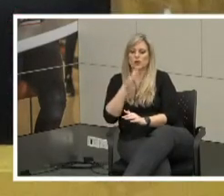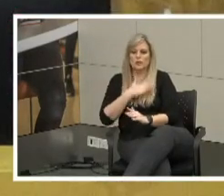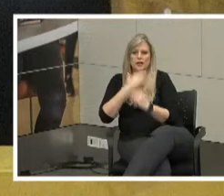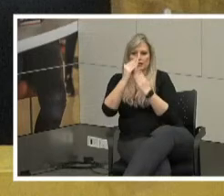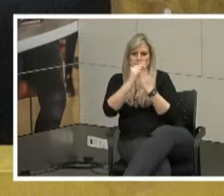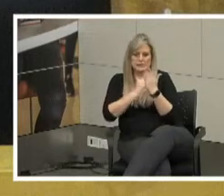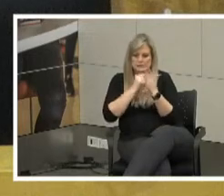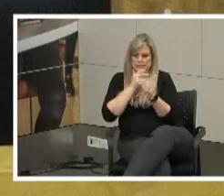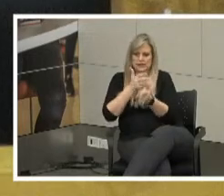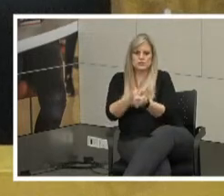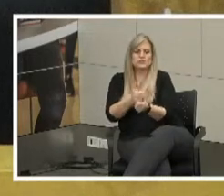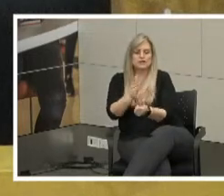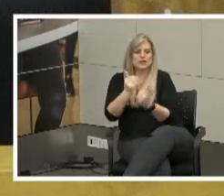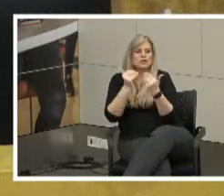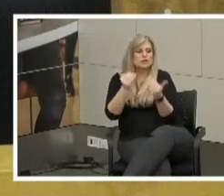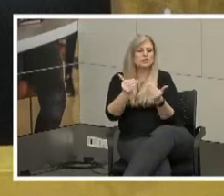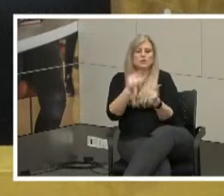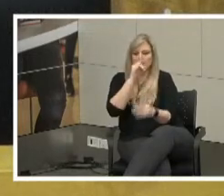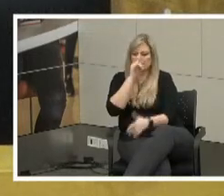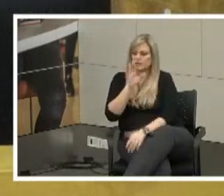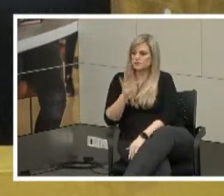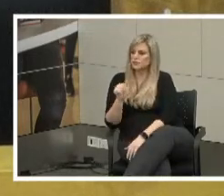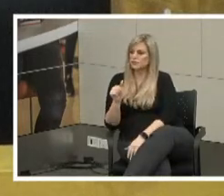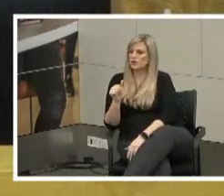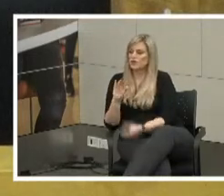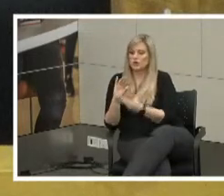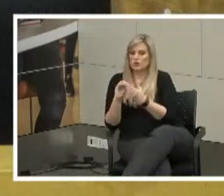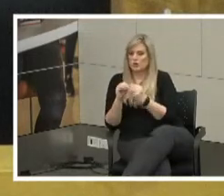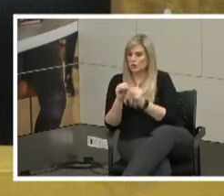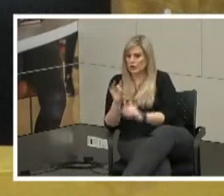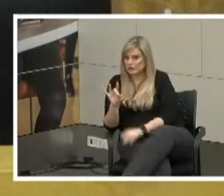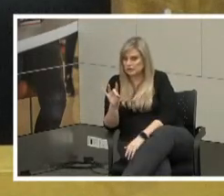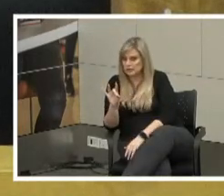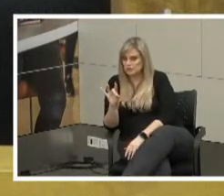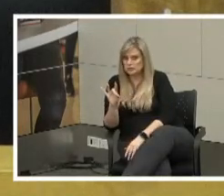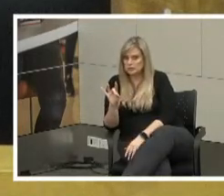let's have these let the kids go good okay that's great number